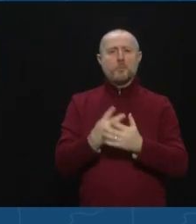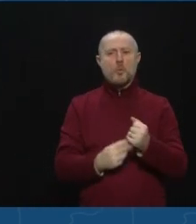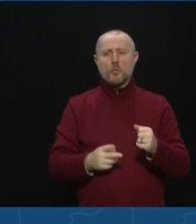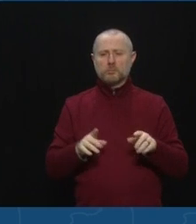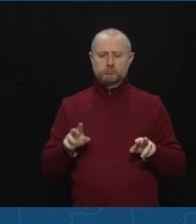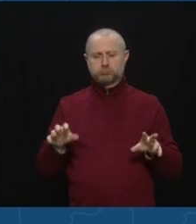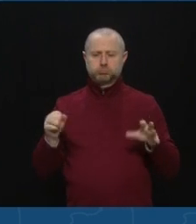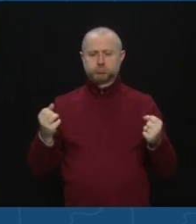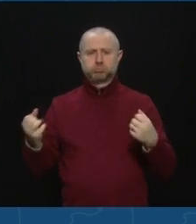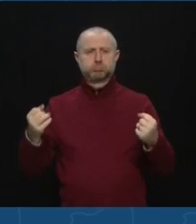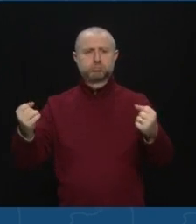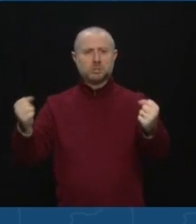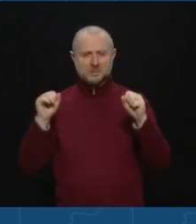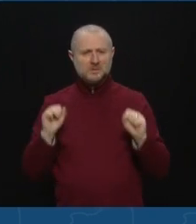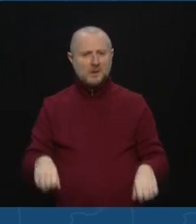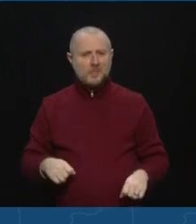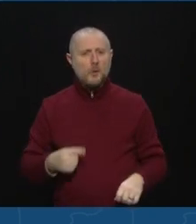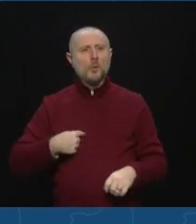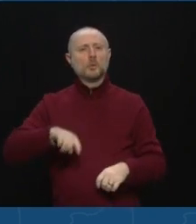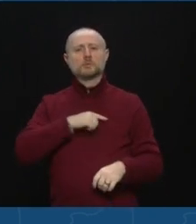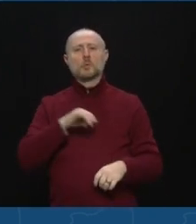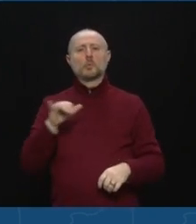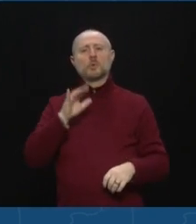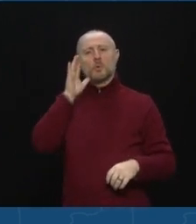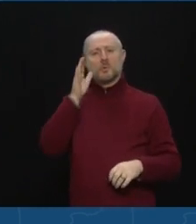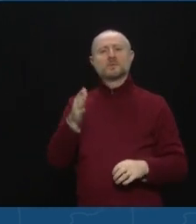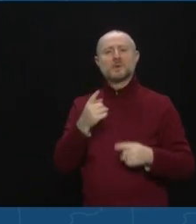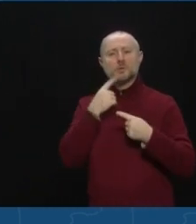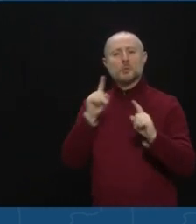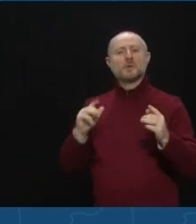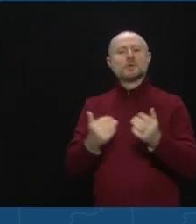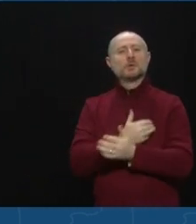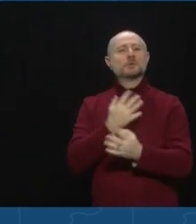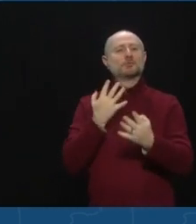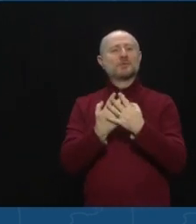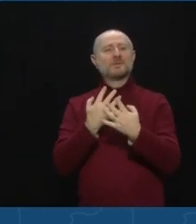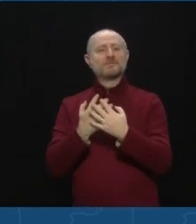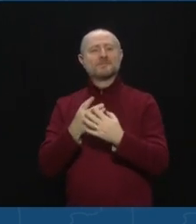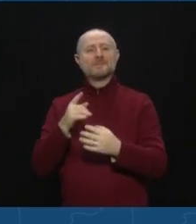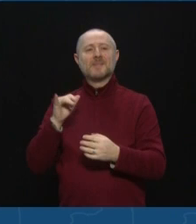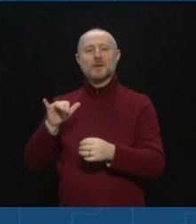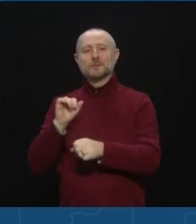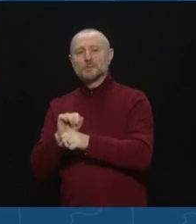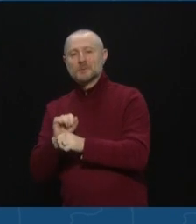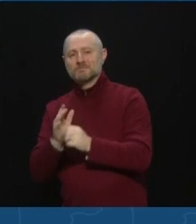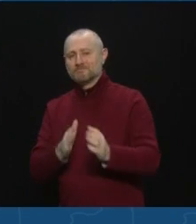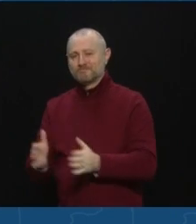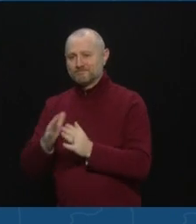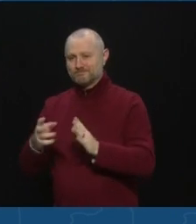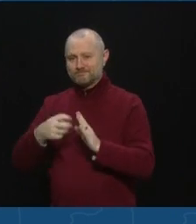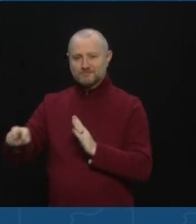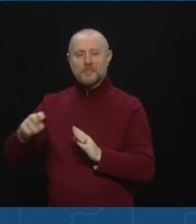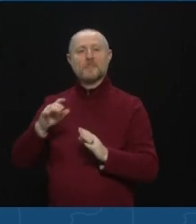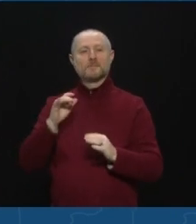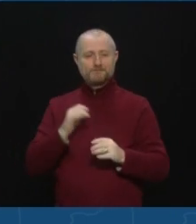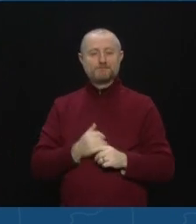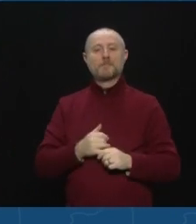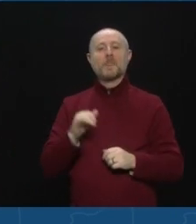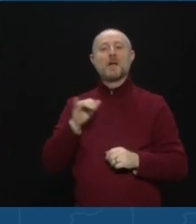part of our Jails to Jobs initiative. And we're going to confront that climate crisis with the urgency that is